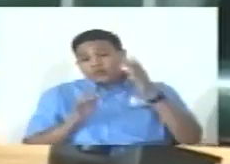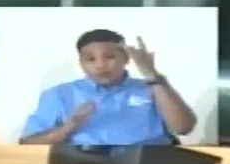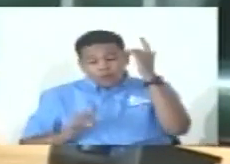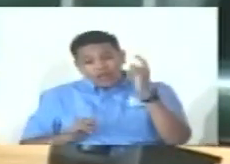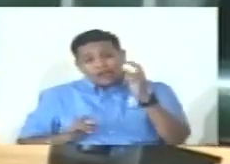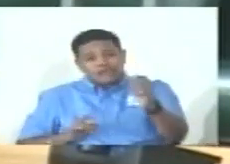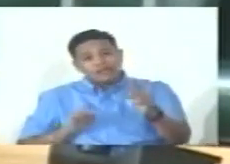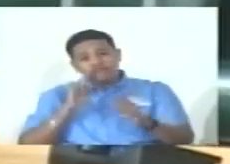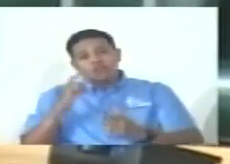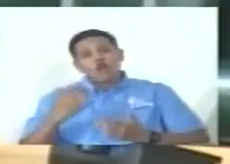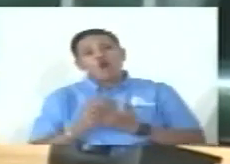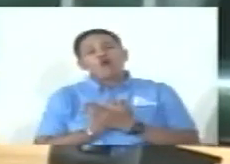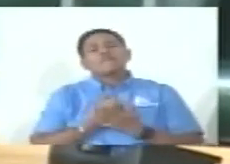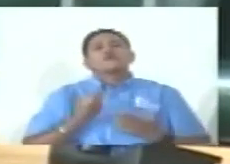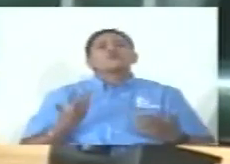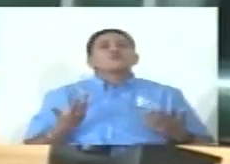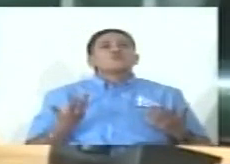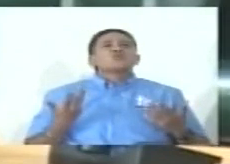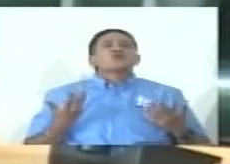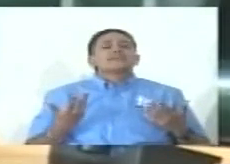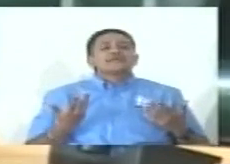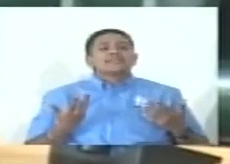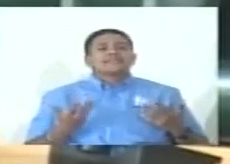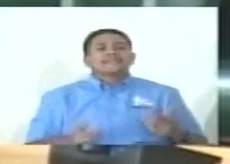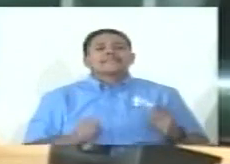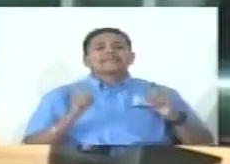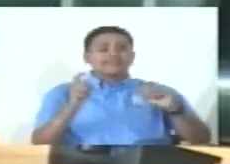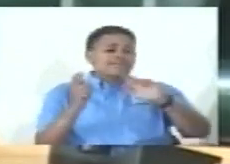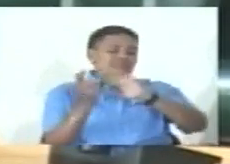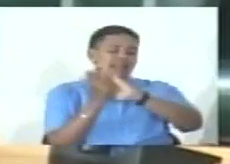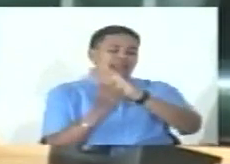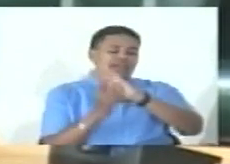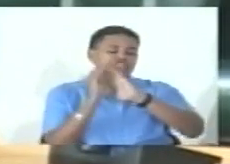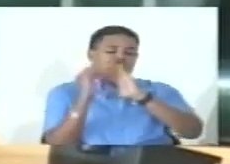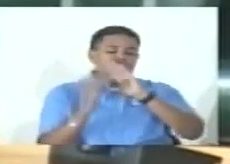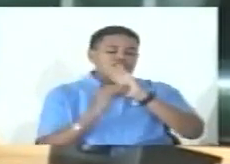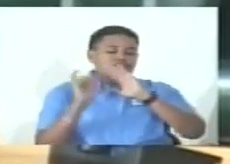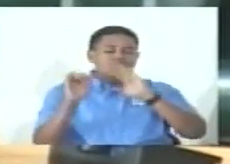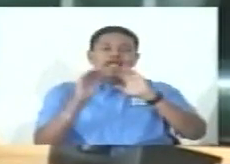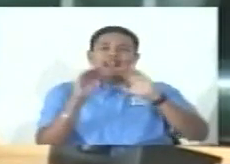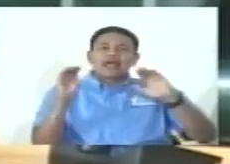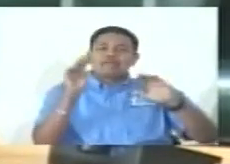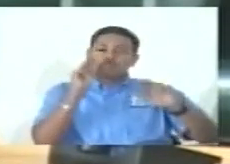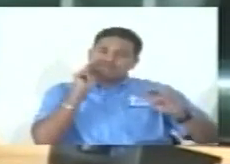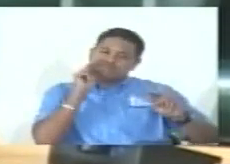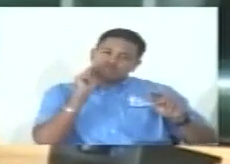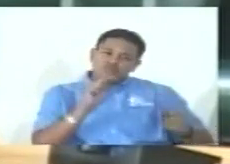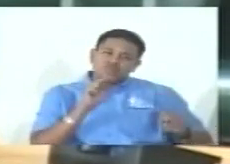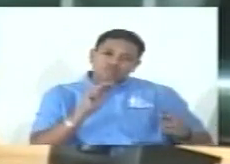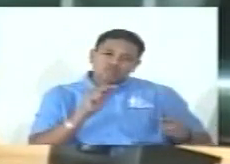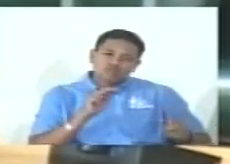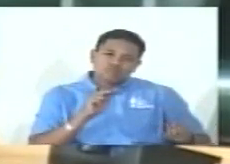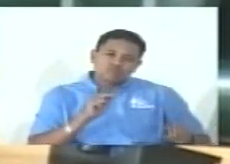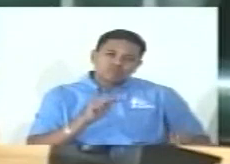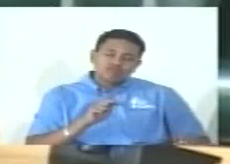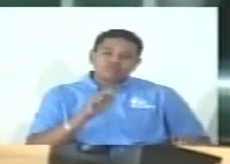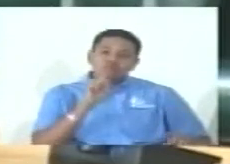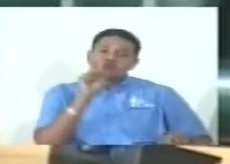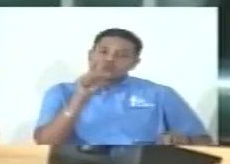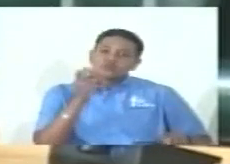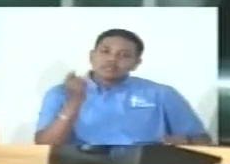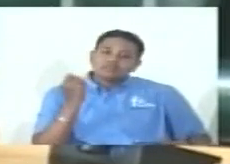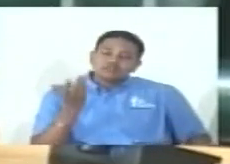to give the legislation that level of probity that it deserves.